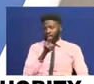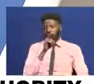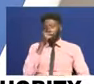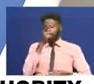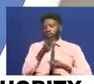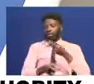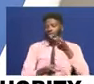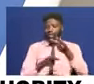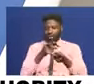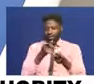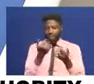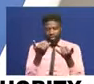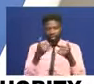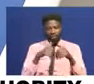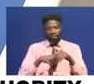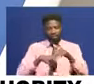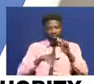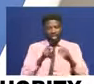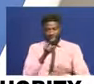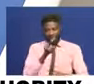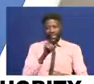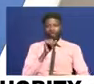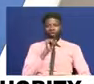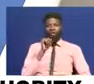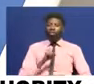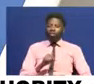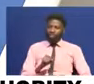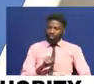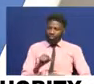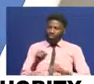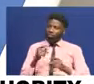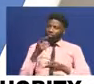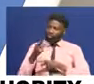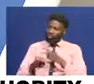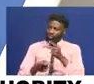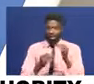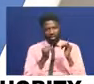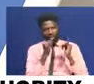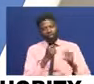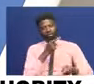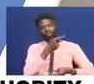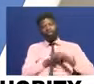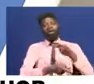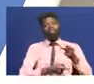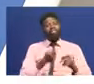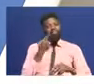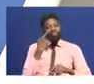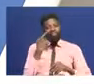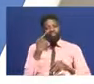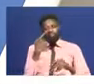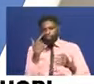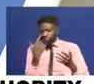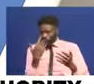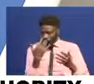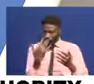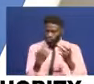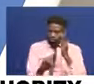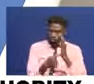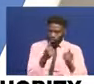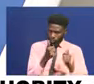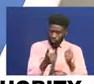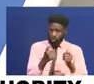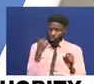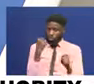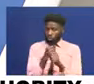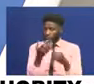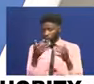because we are saying this is the old process, this is the new one, let us map it, what has been digitized, are there any jobs that are lost as a consequence. That is how we come